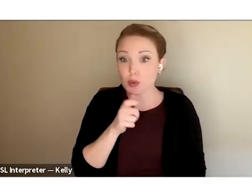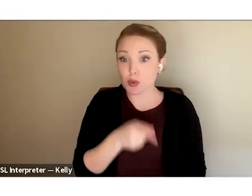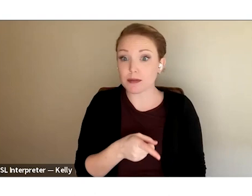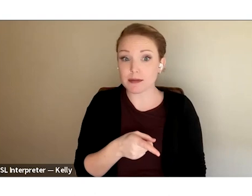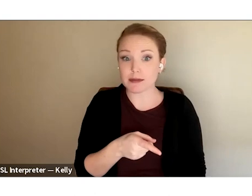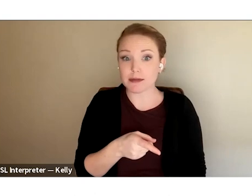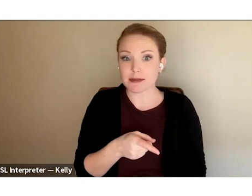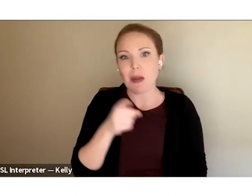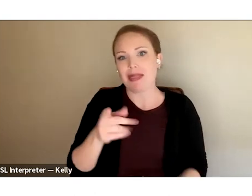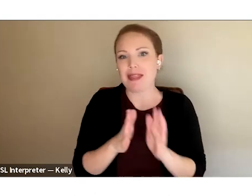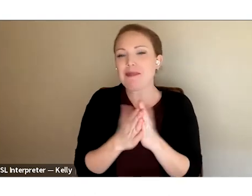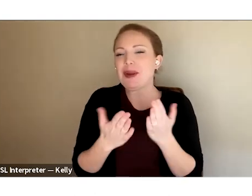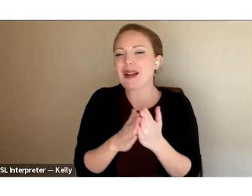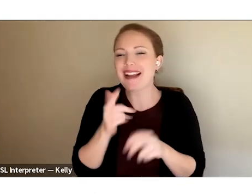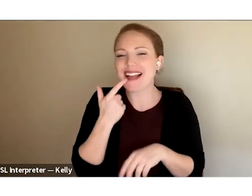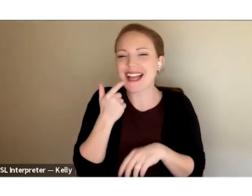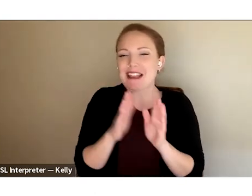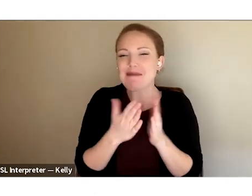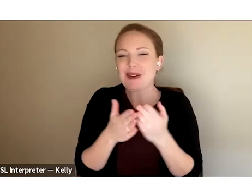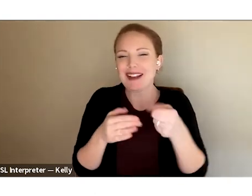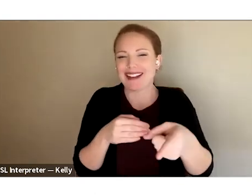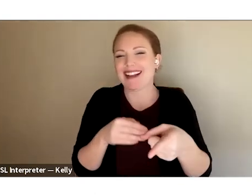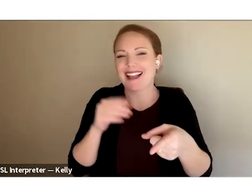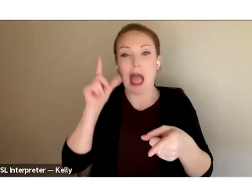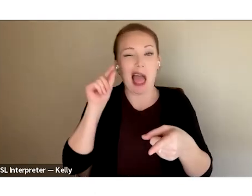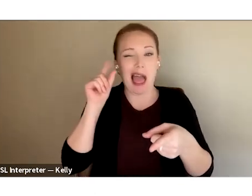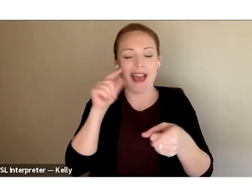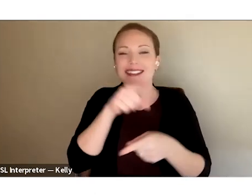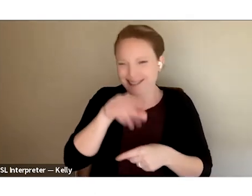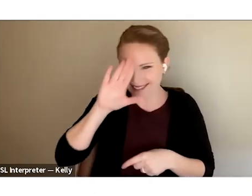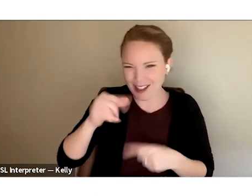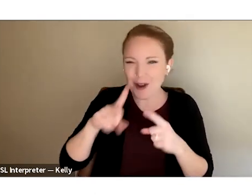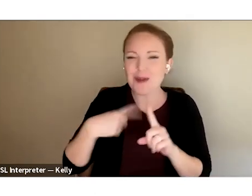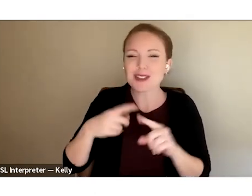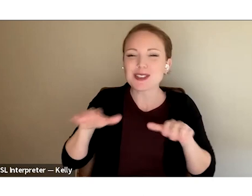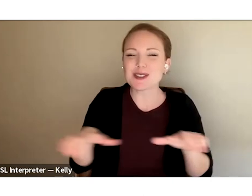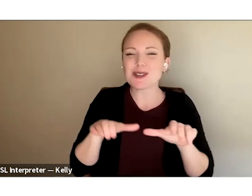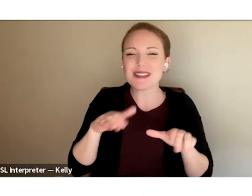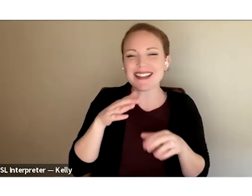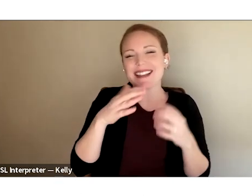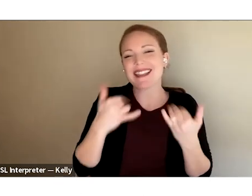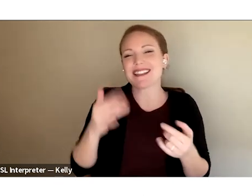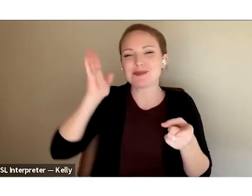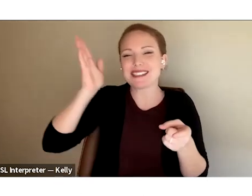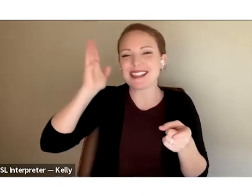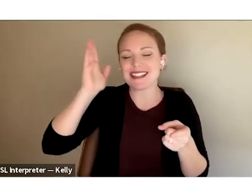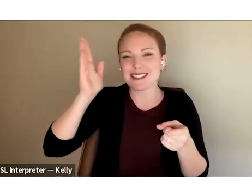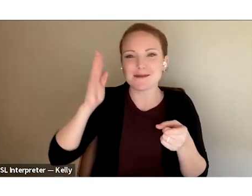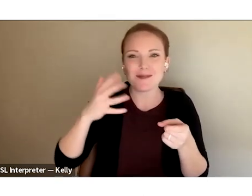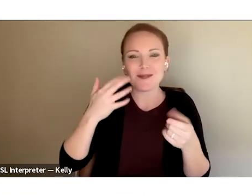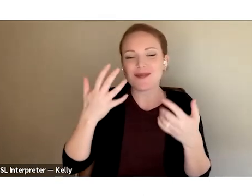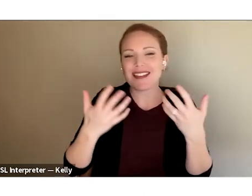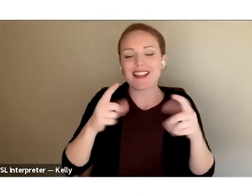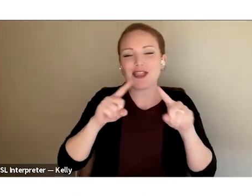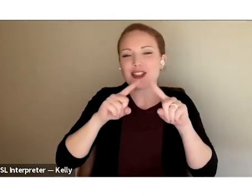the book's a big hint. You know, when you are doing these presentations and the